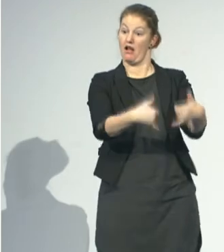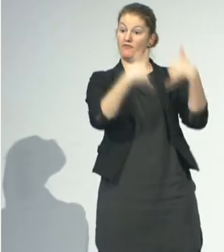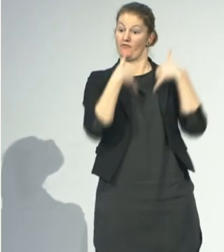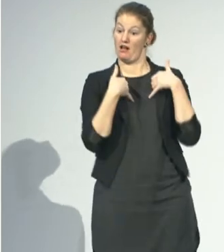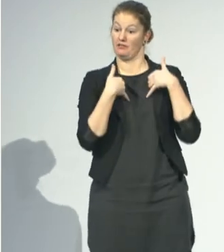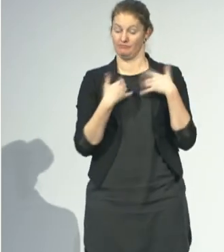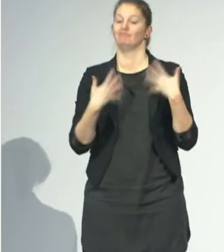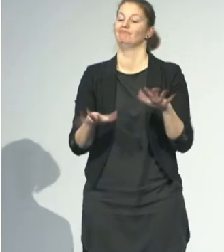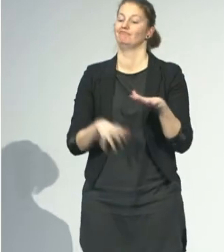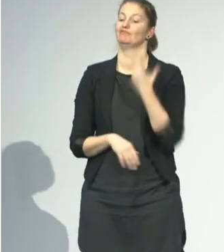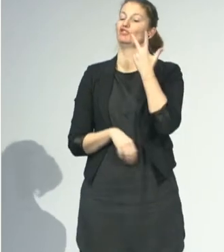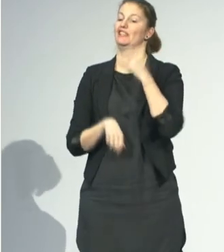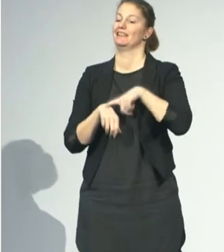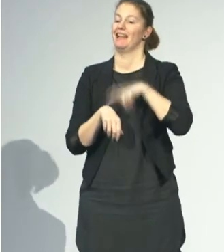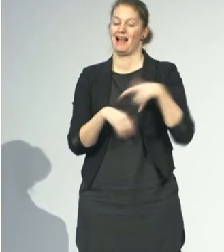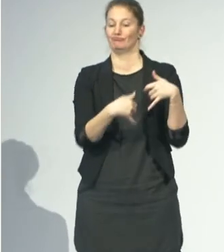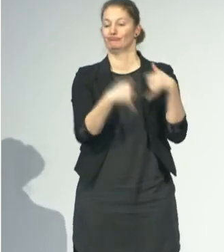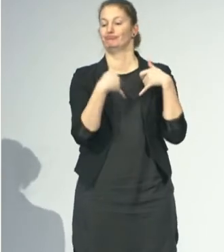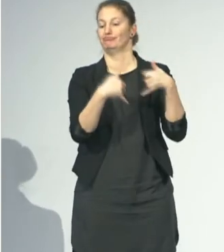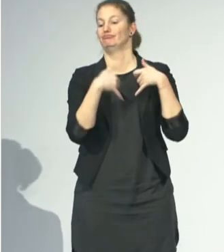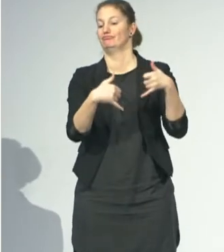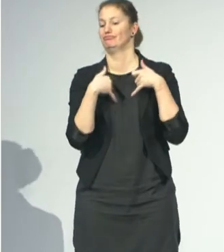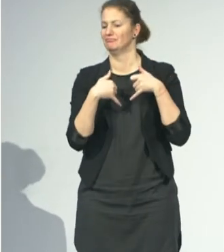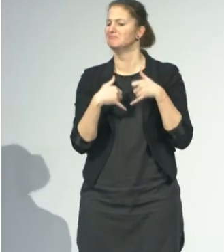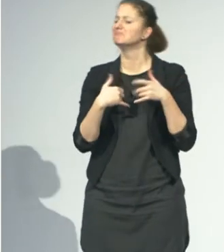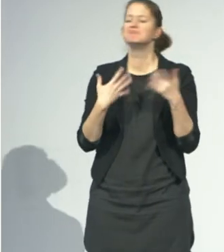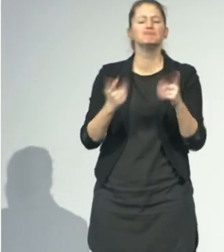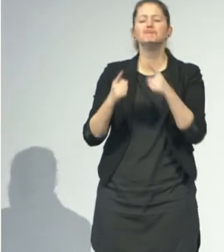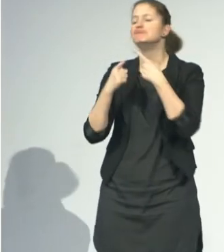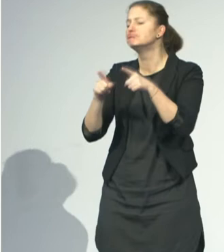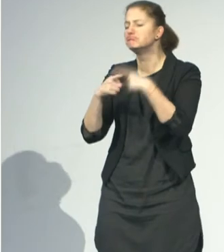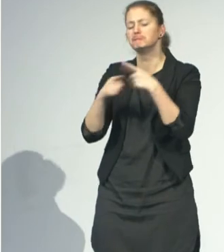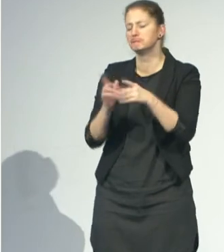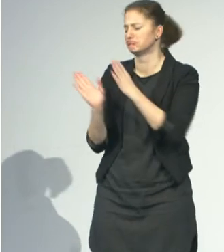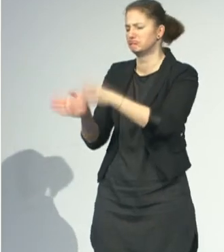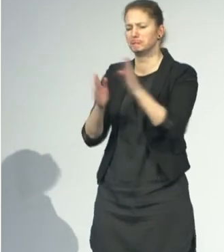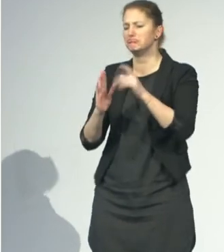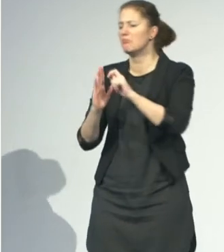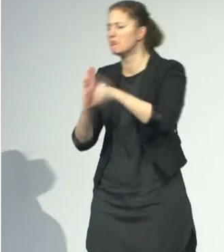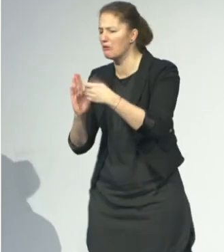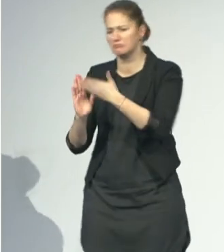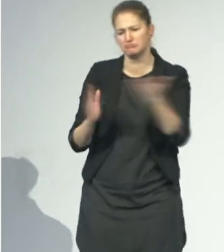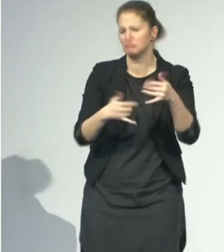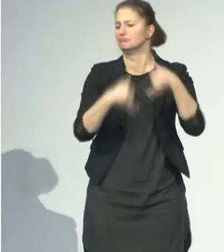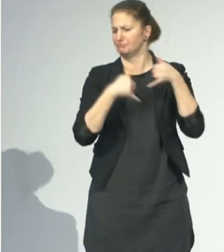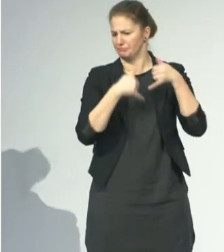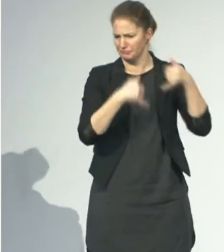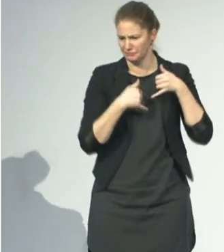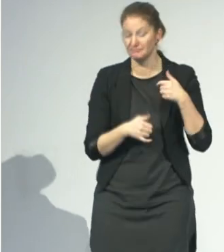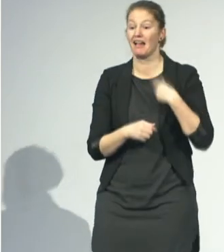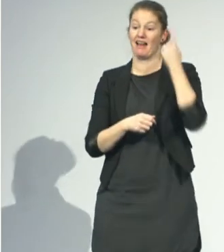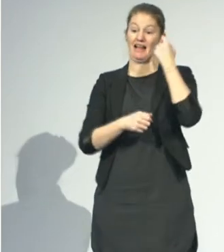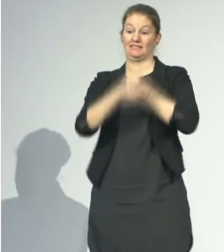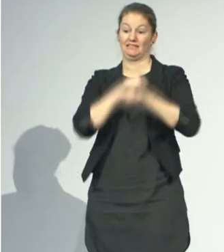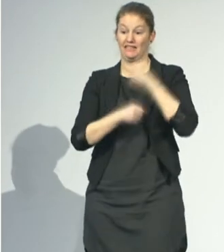different years, different categories. And last year, we were selected for impact transfer